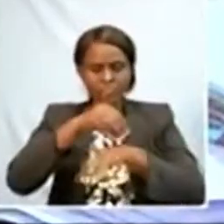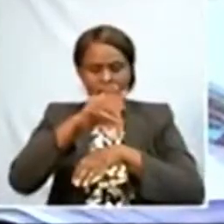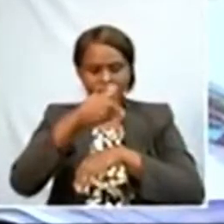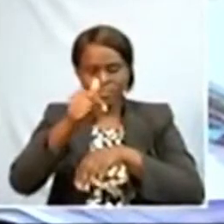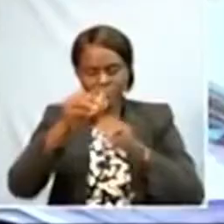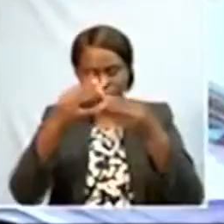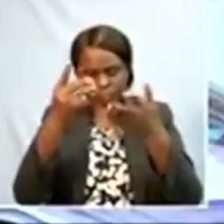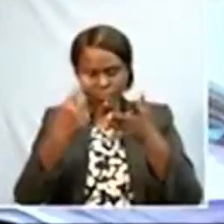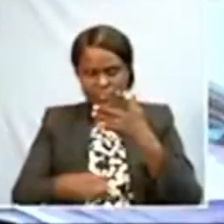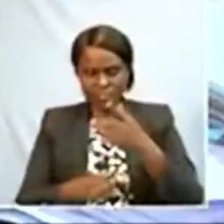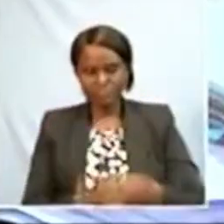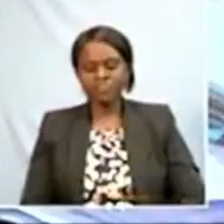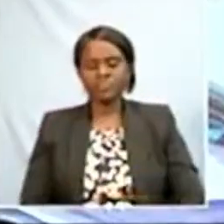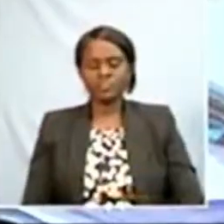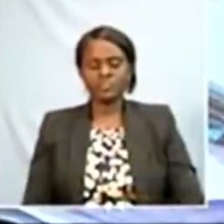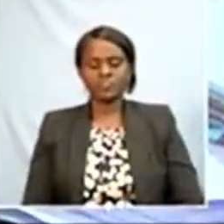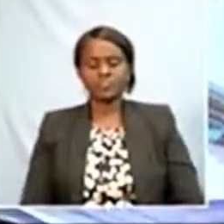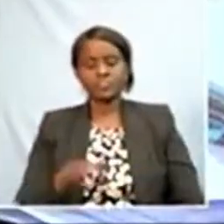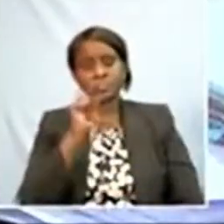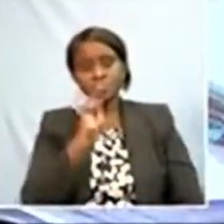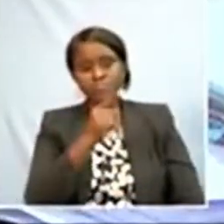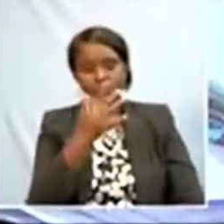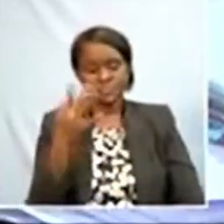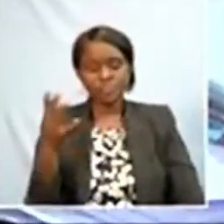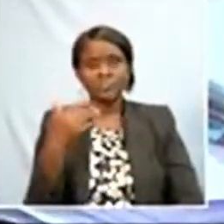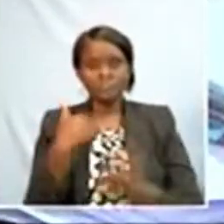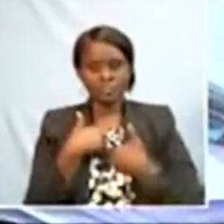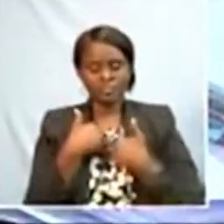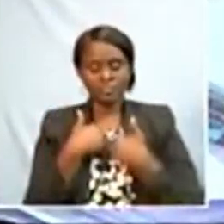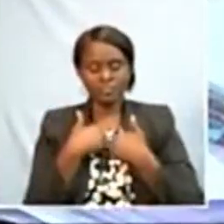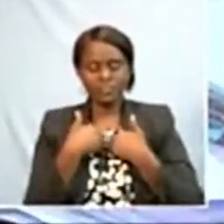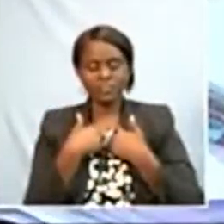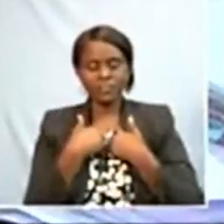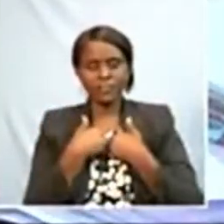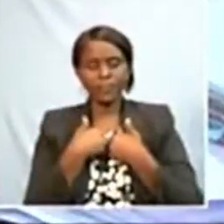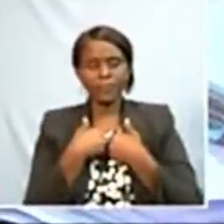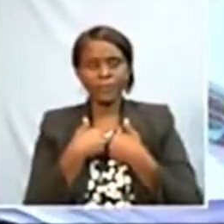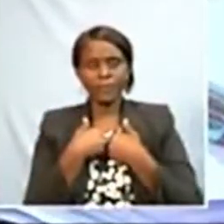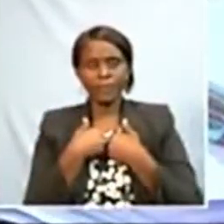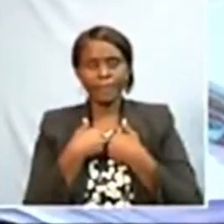giving? These things border on